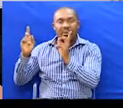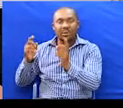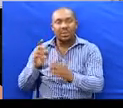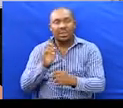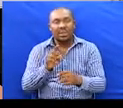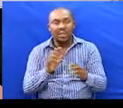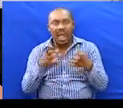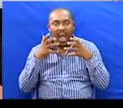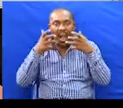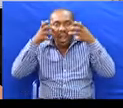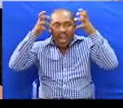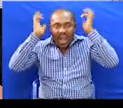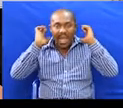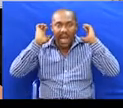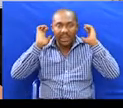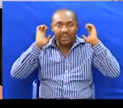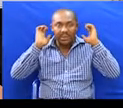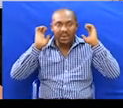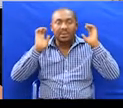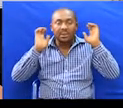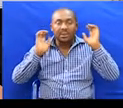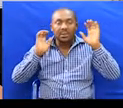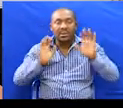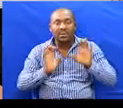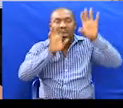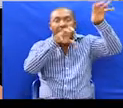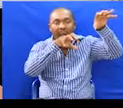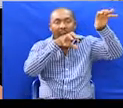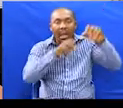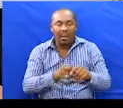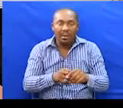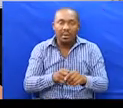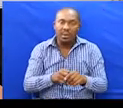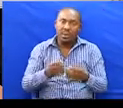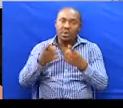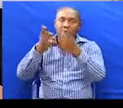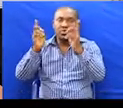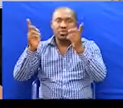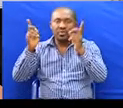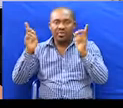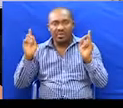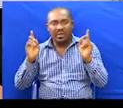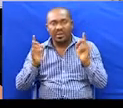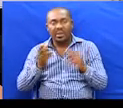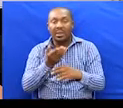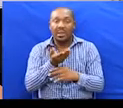lions, tigers, there are trees, and other living organisms.